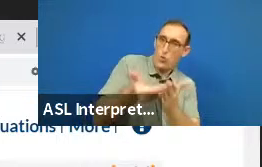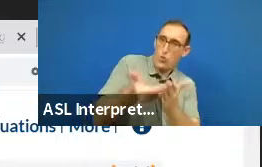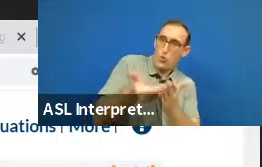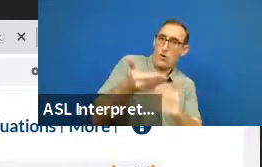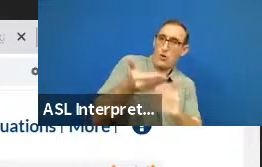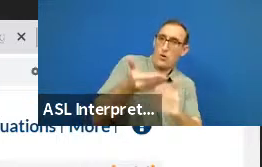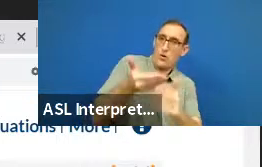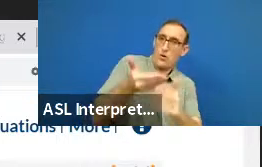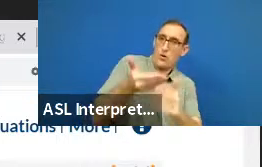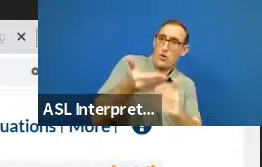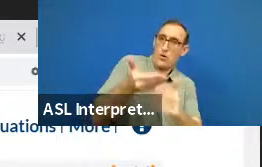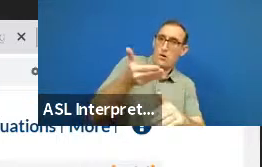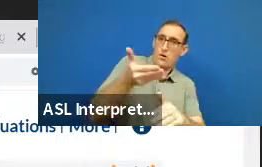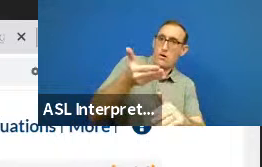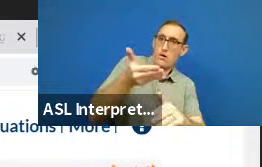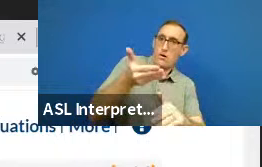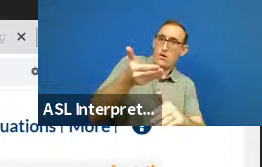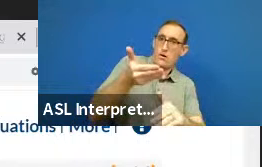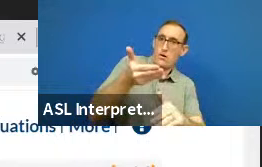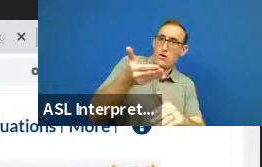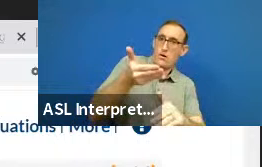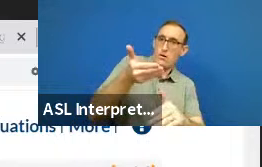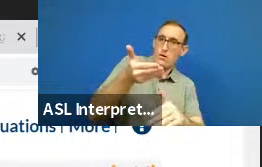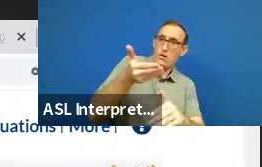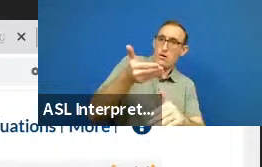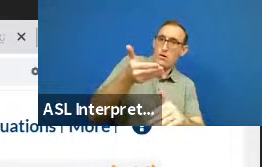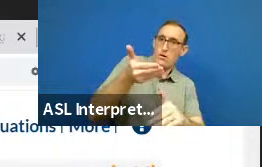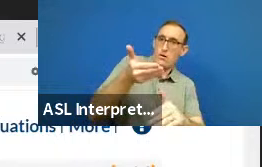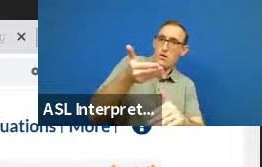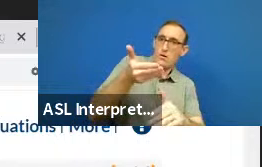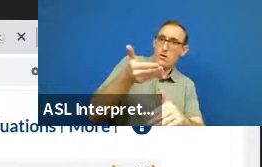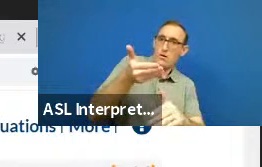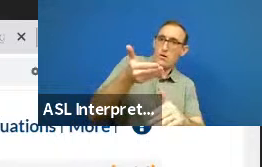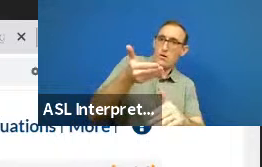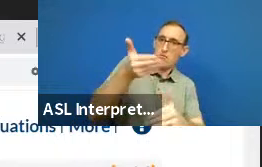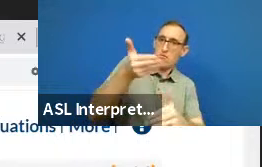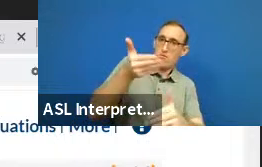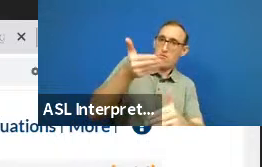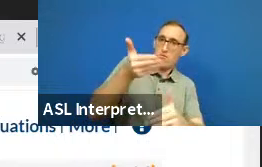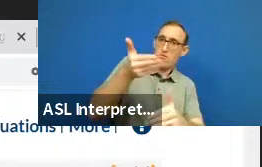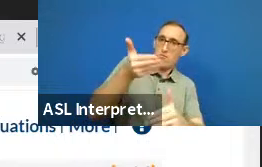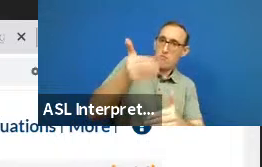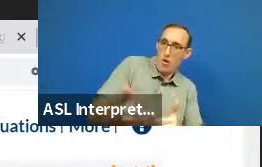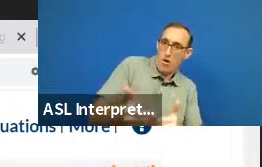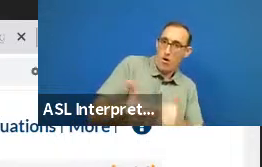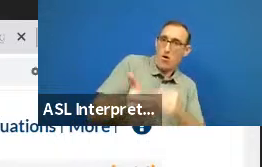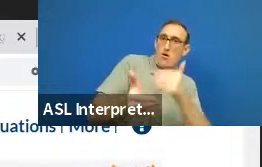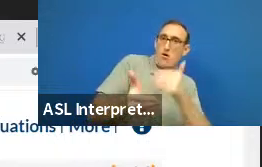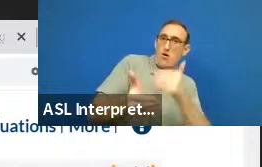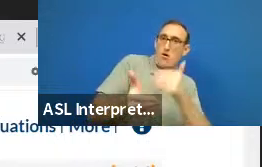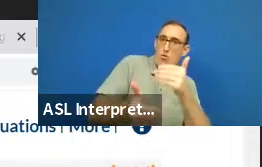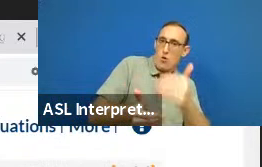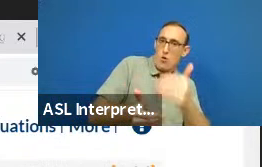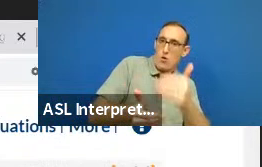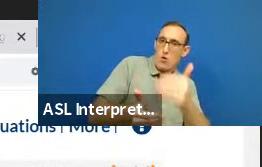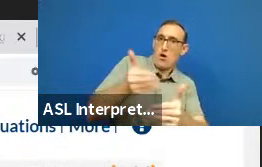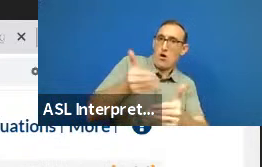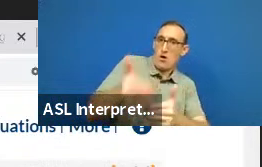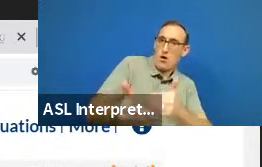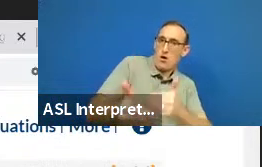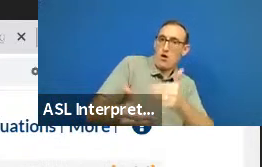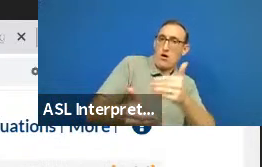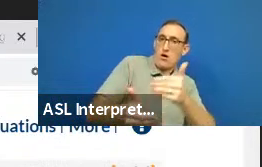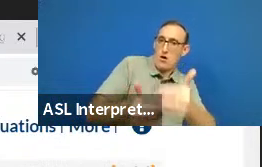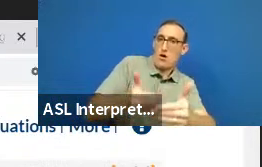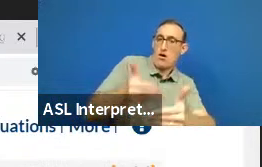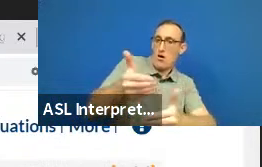stakeholder feedback as well could be another piece of an evaluation measure. And we obviously don't know how that, is going to form up yet.